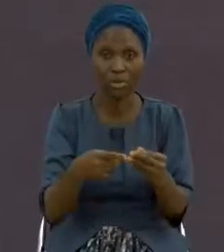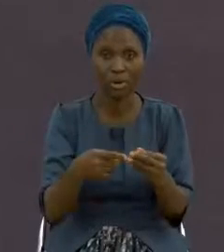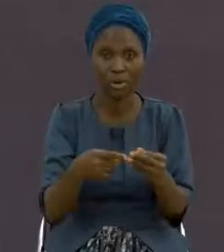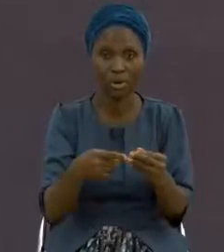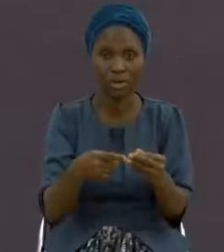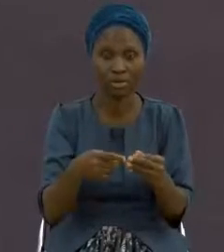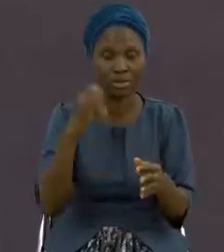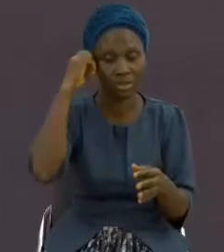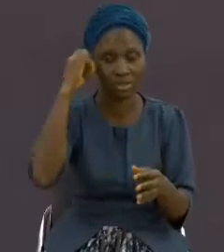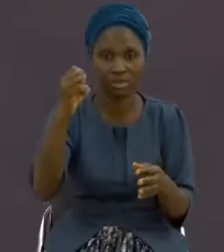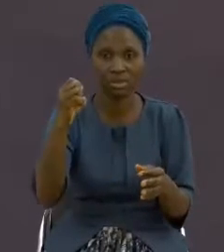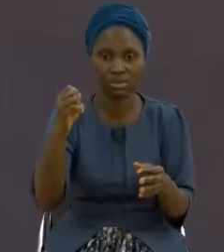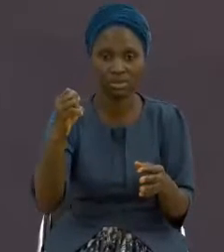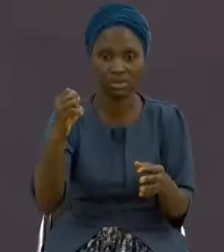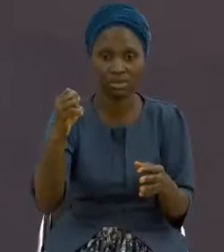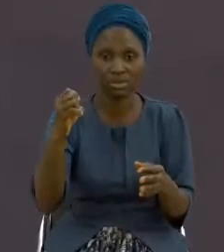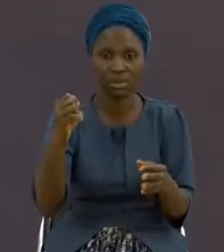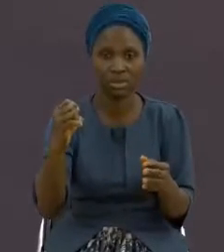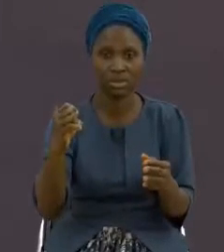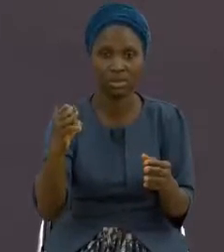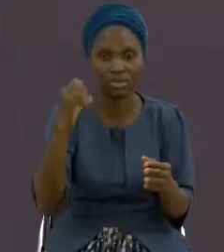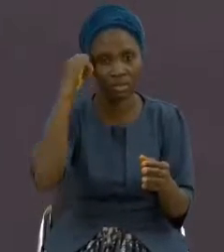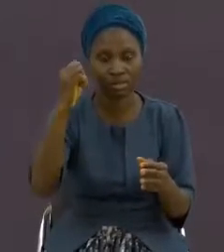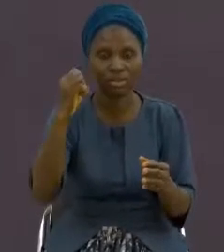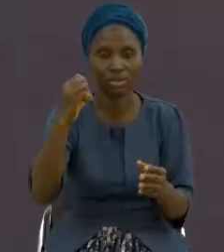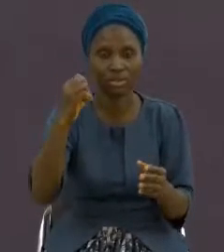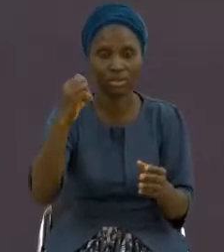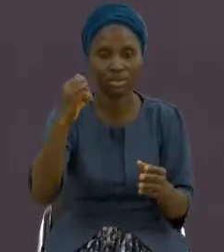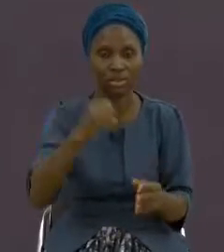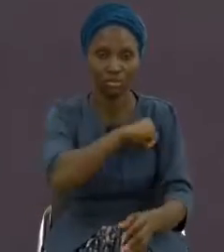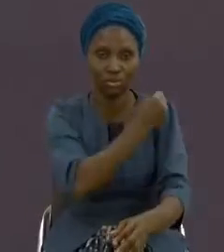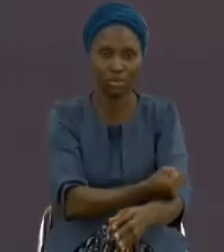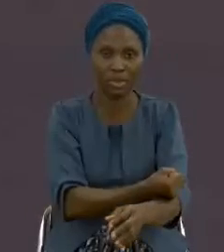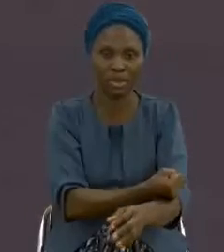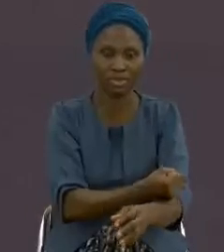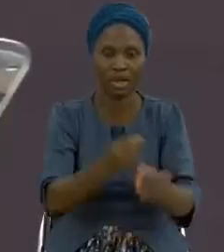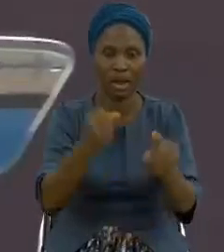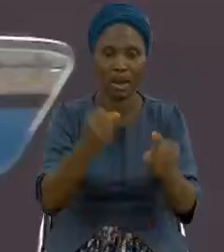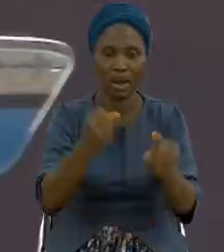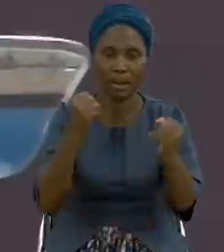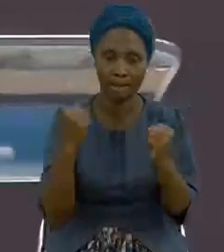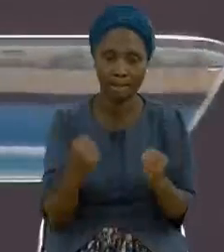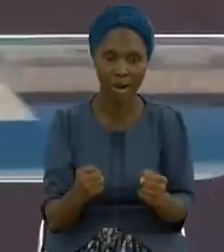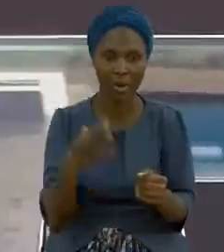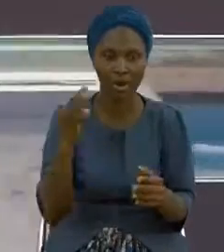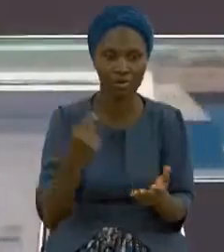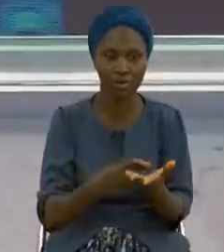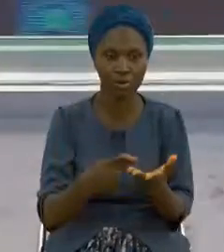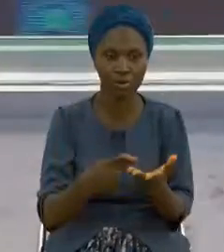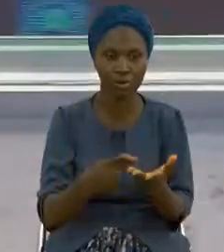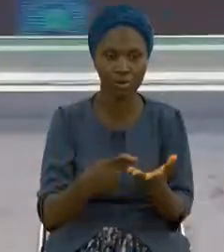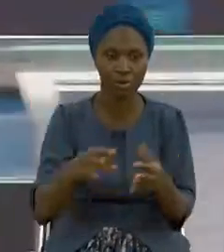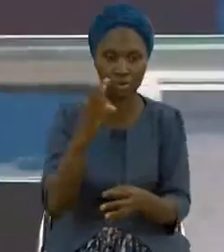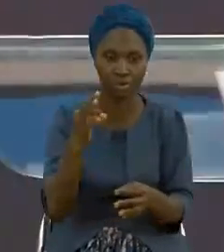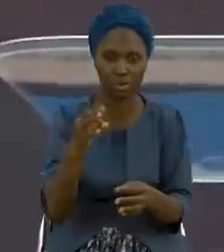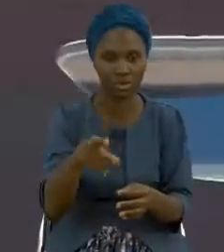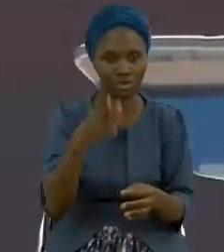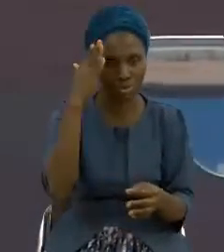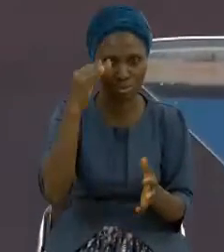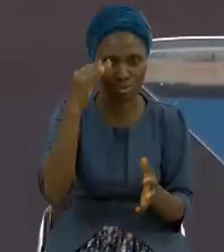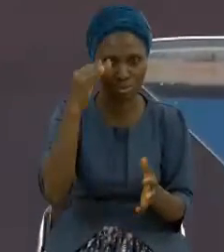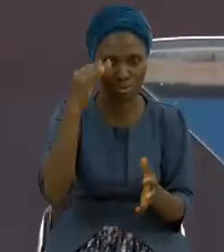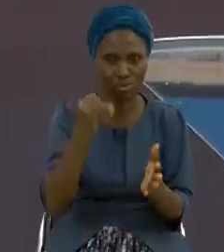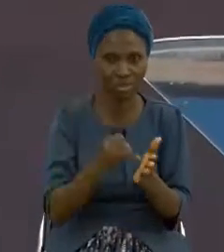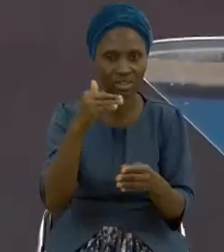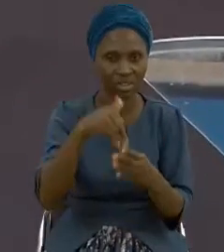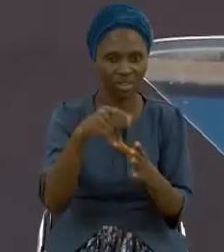the supernatural power of the Holy Ghost. You know it in the head. Is it in